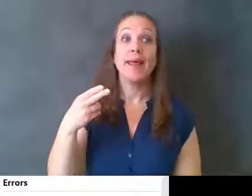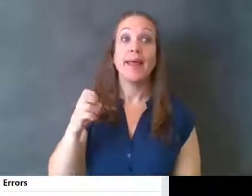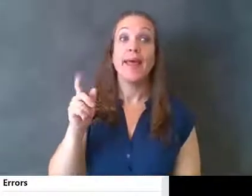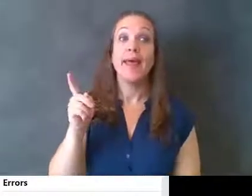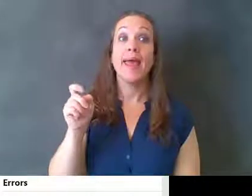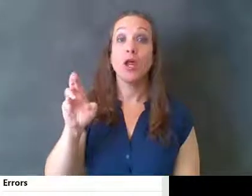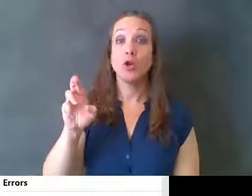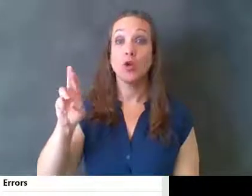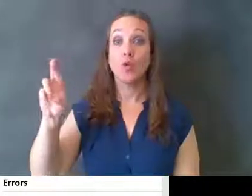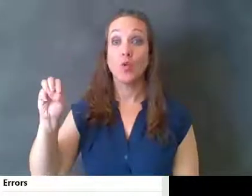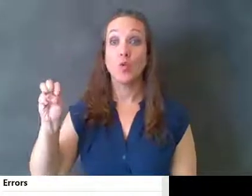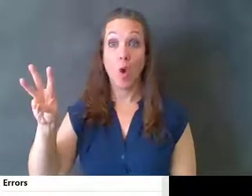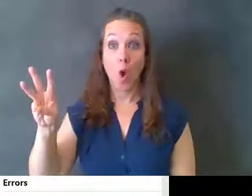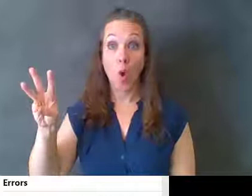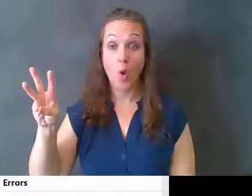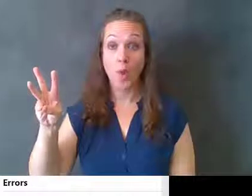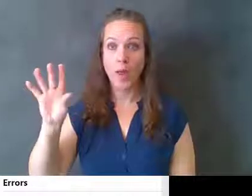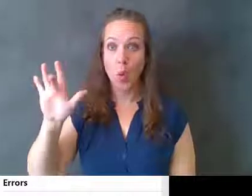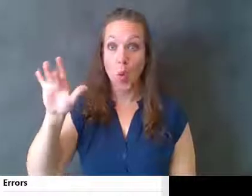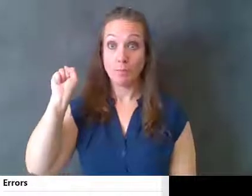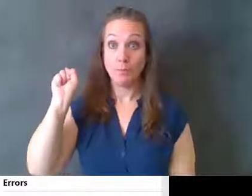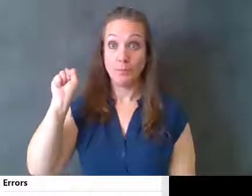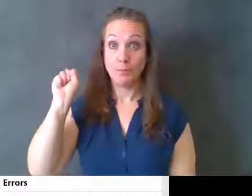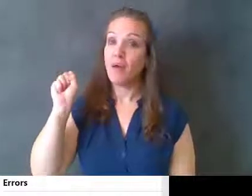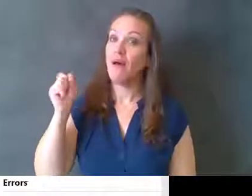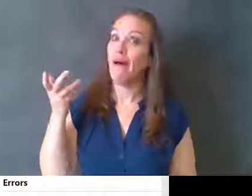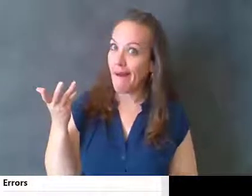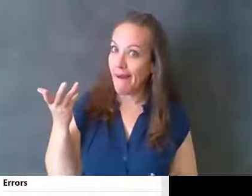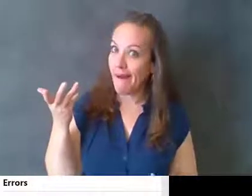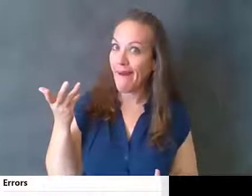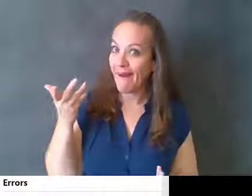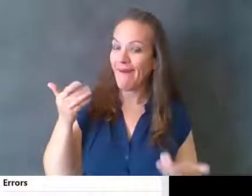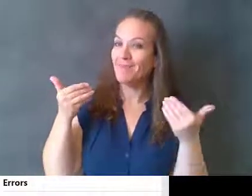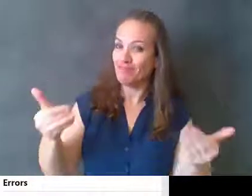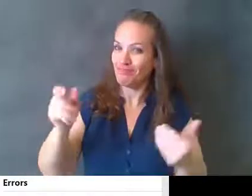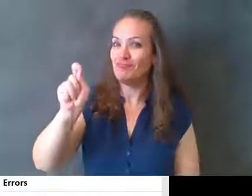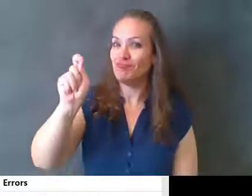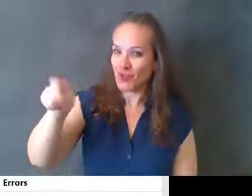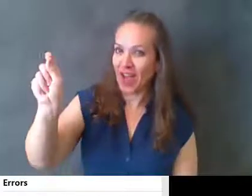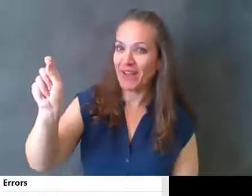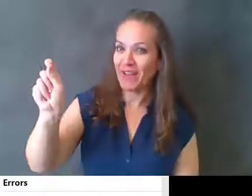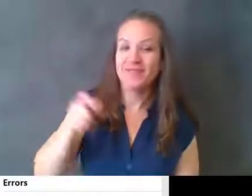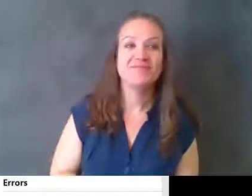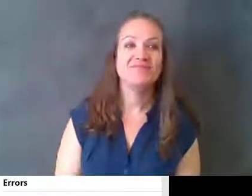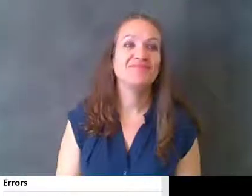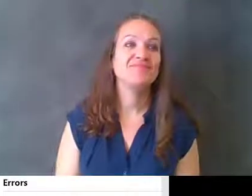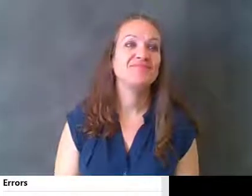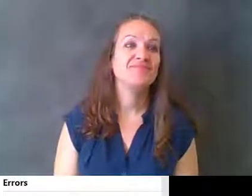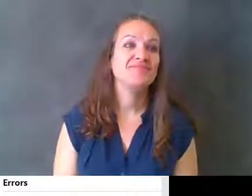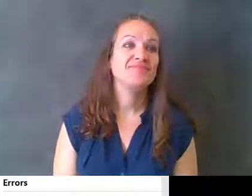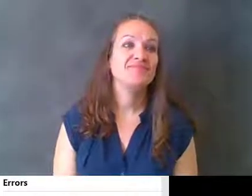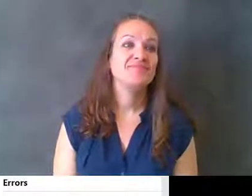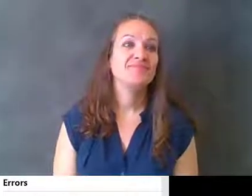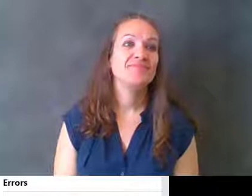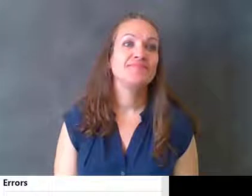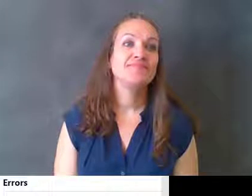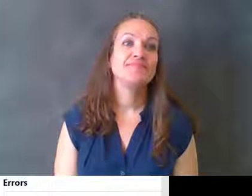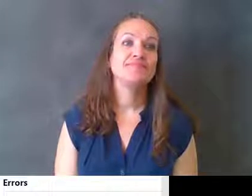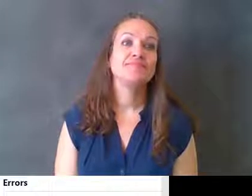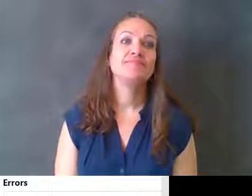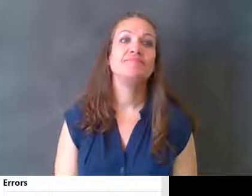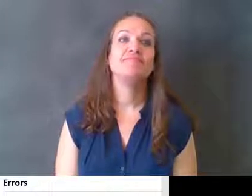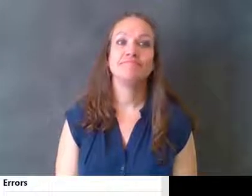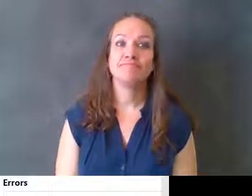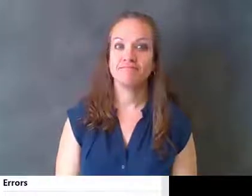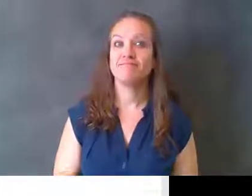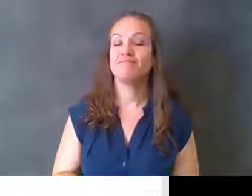that that is not checked. So I'm going to go ahead and check the box next to Header Row, and that is now indicating